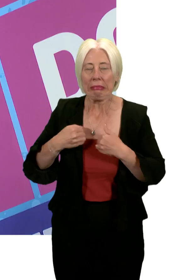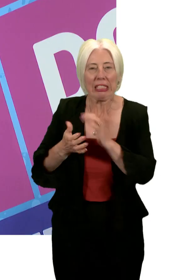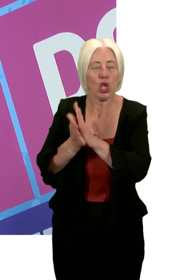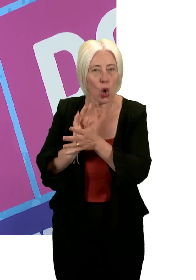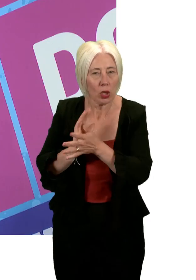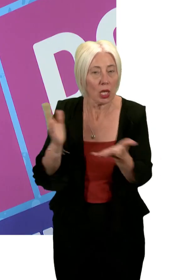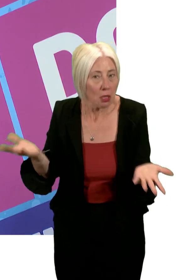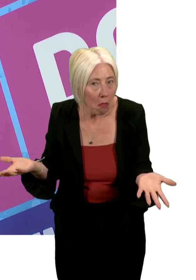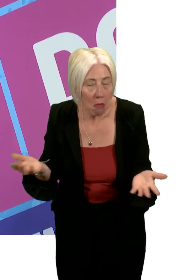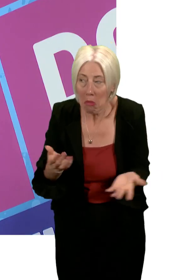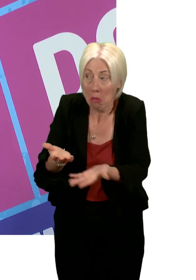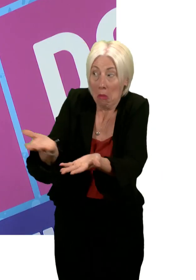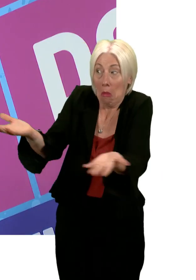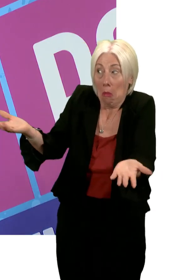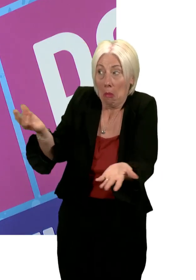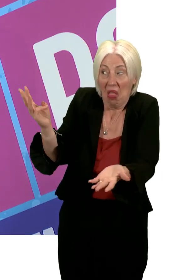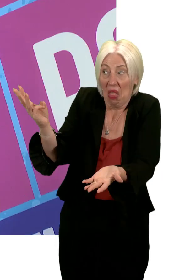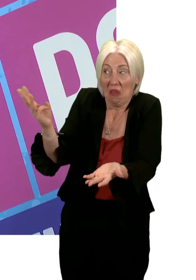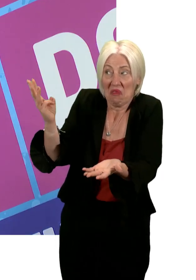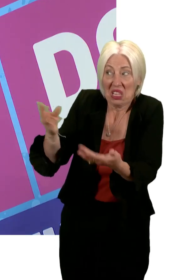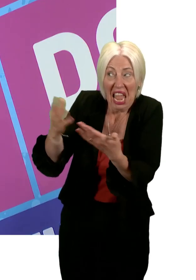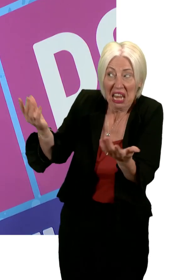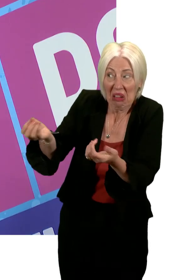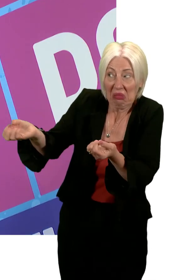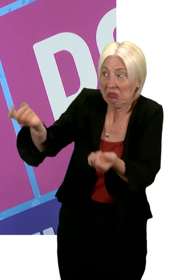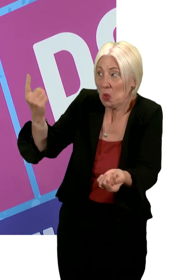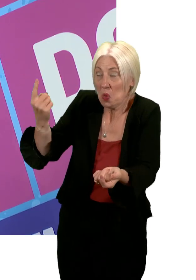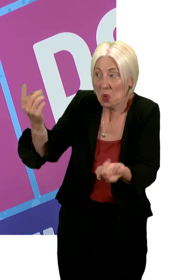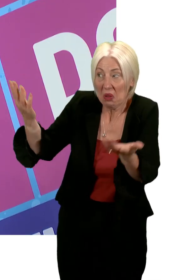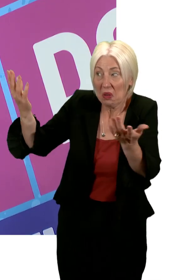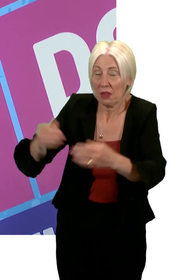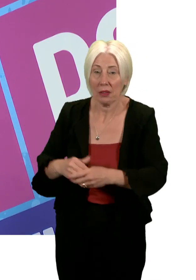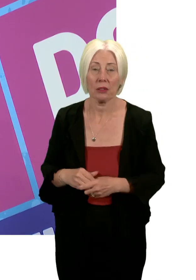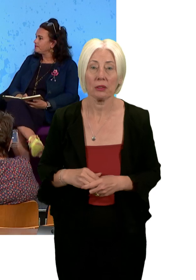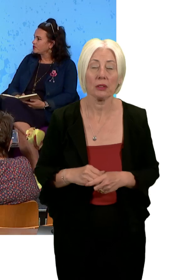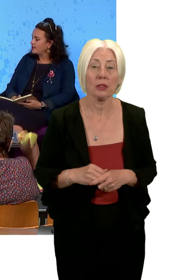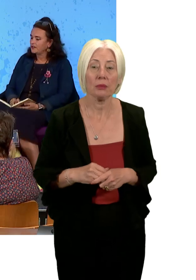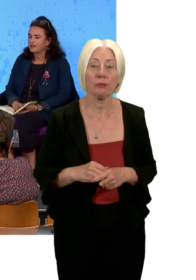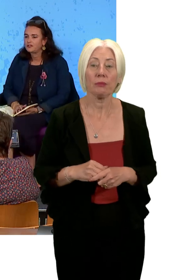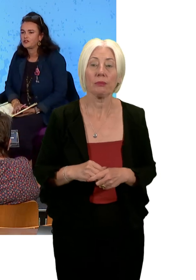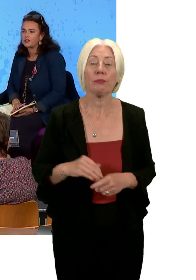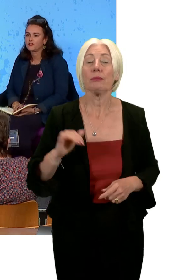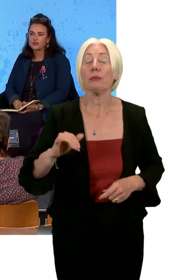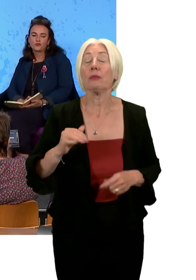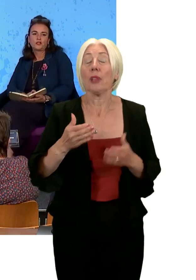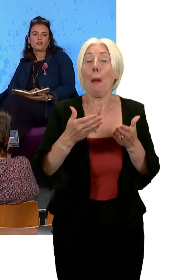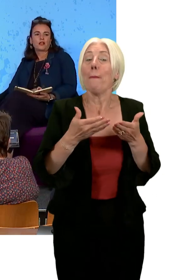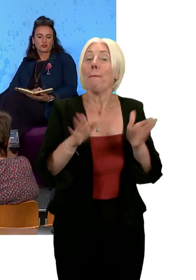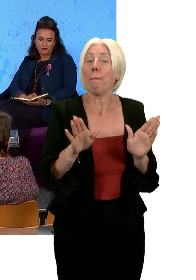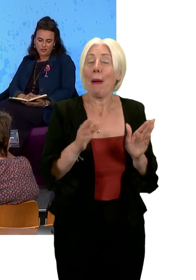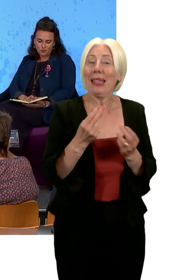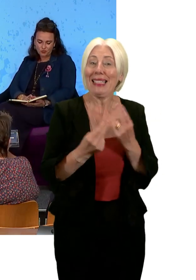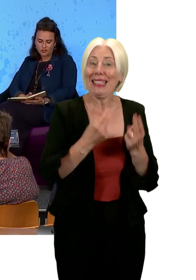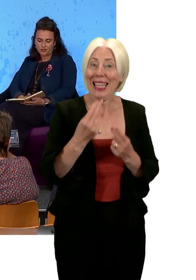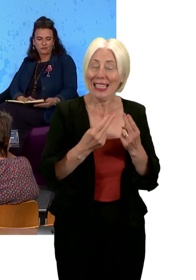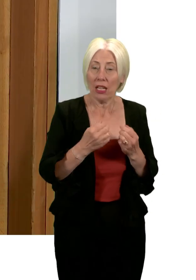on any thoughts for those three questions? Public diners is maybe one we can go with. Yeah, I can start. So actually